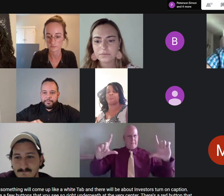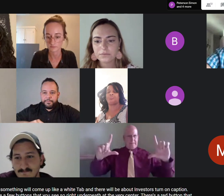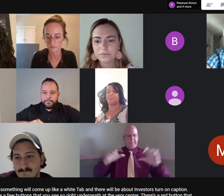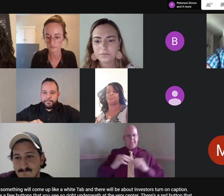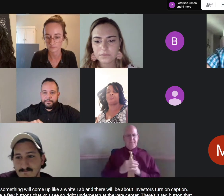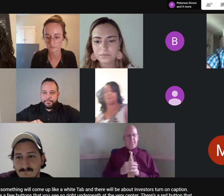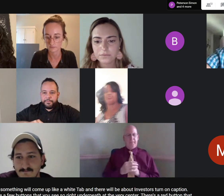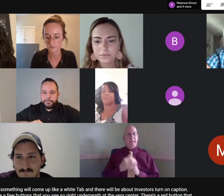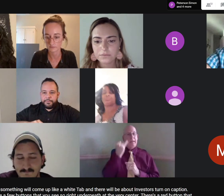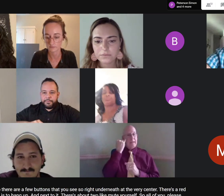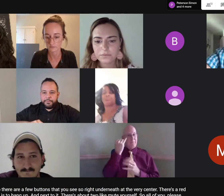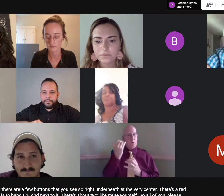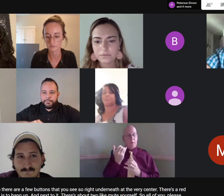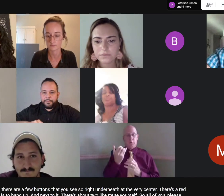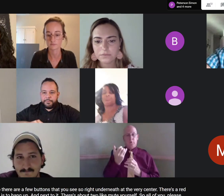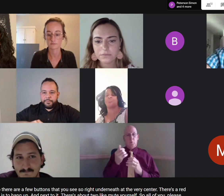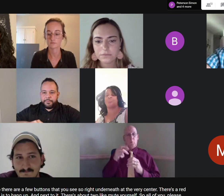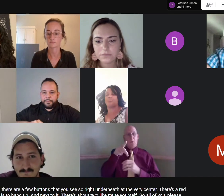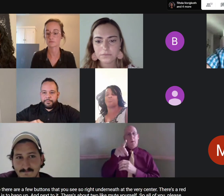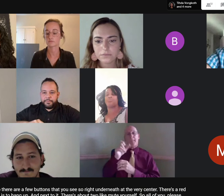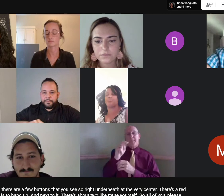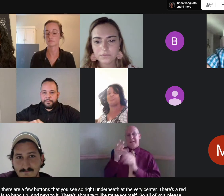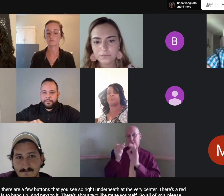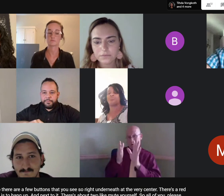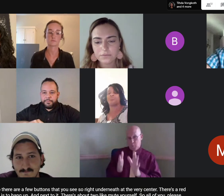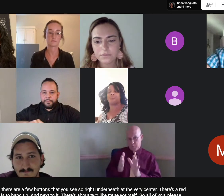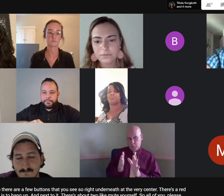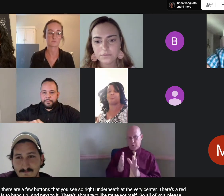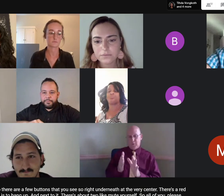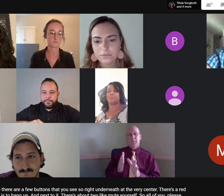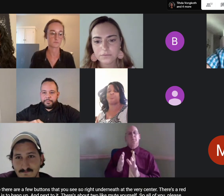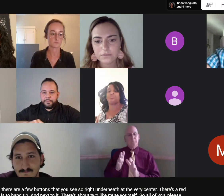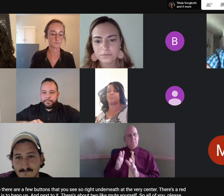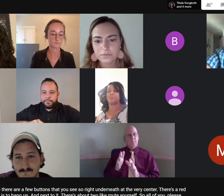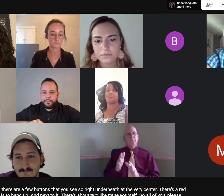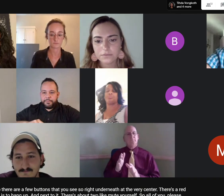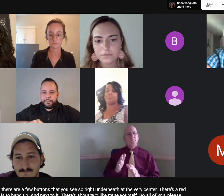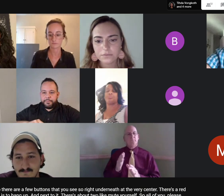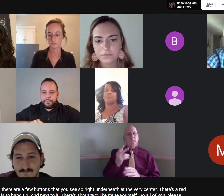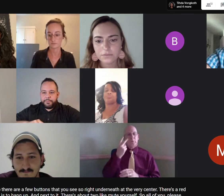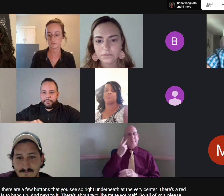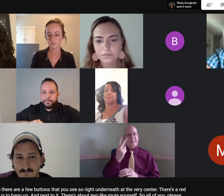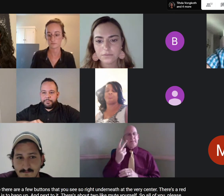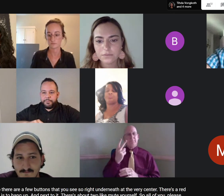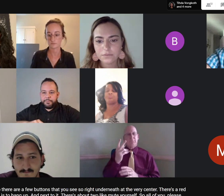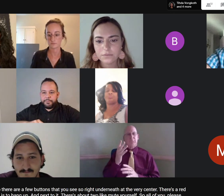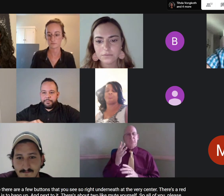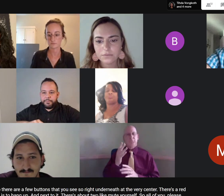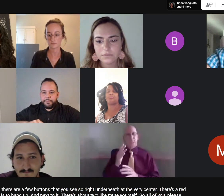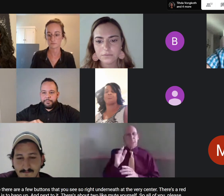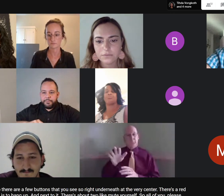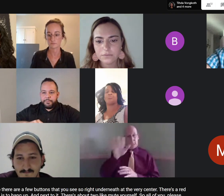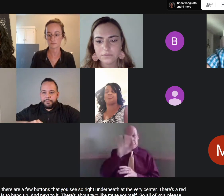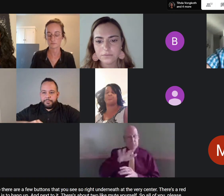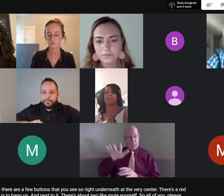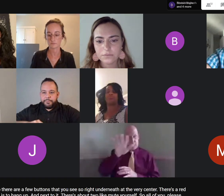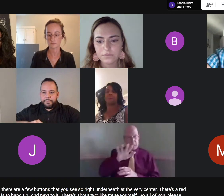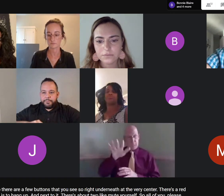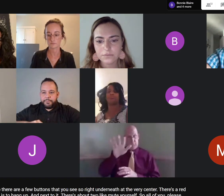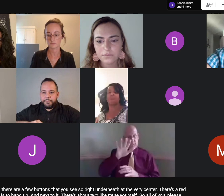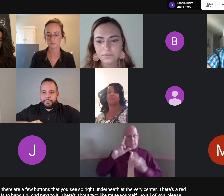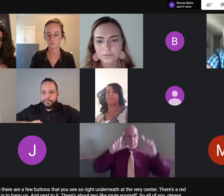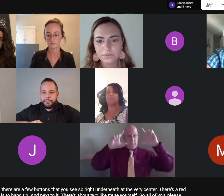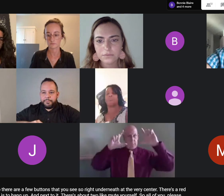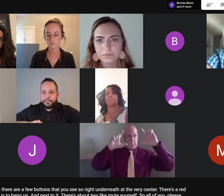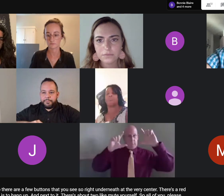to pin the interpreter, you will see that one of the items that you should be seeing on